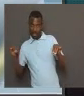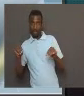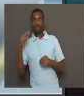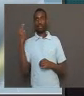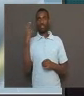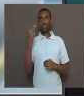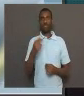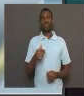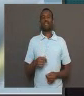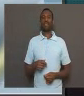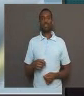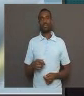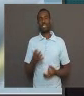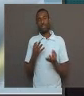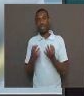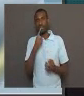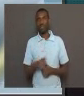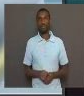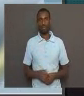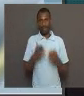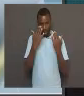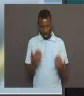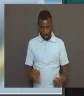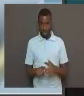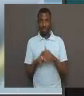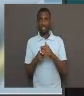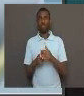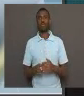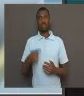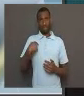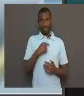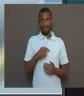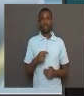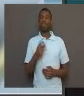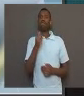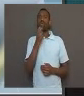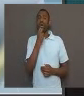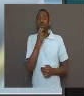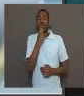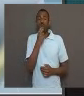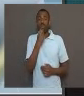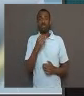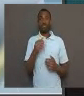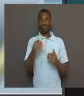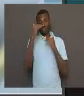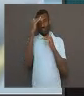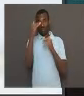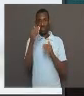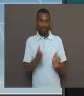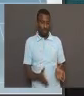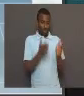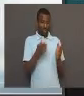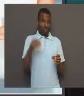To begin, we add a quantity of water to a container to get